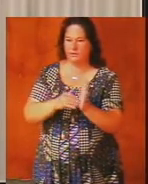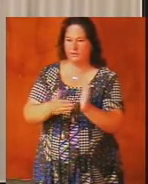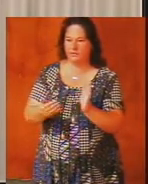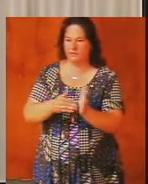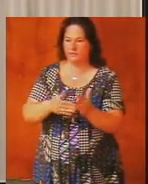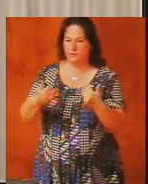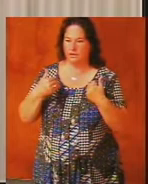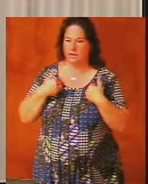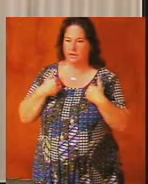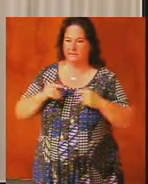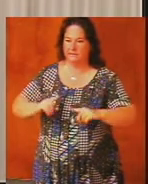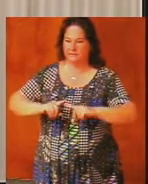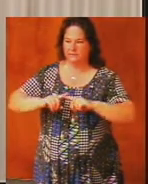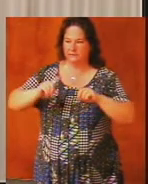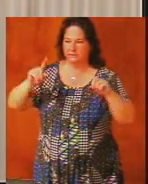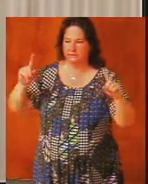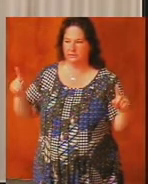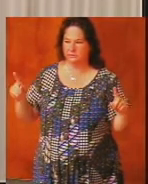have exceptions.